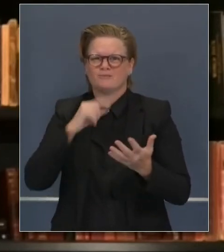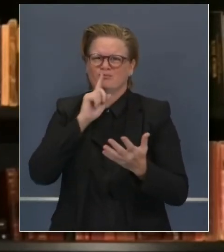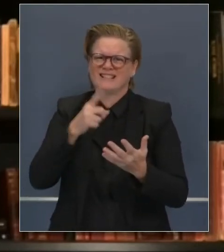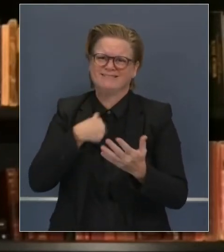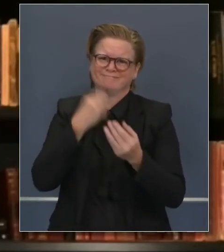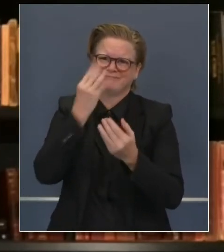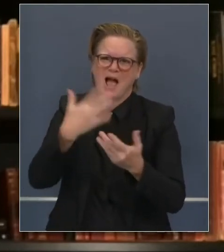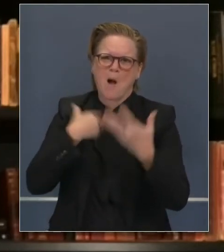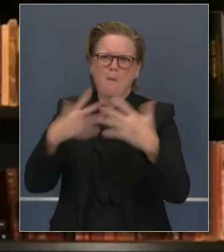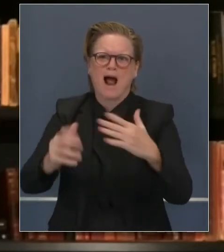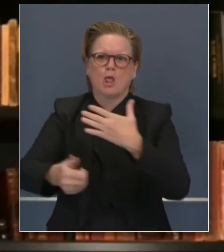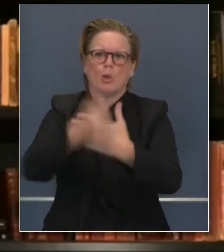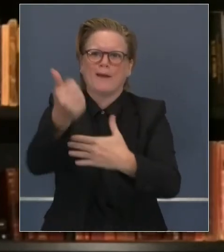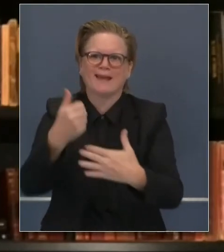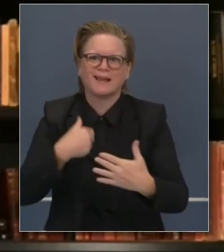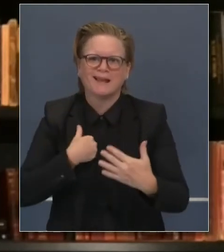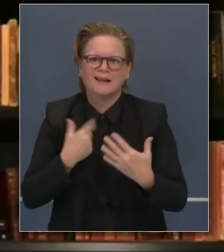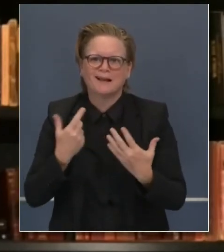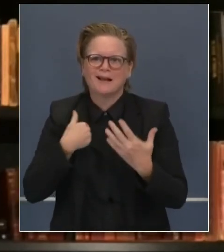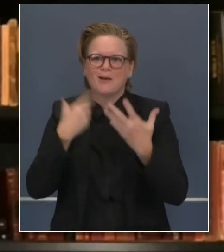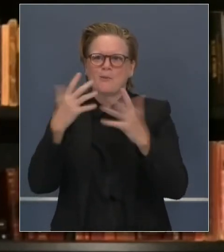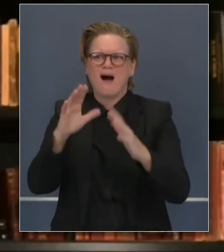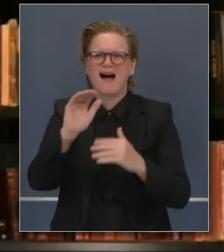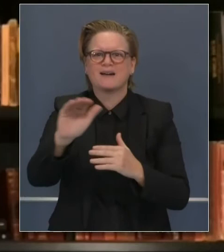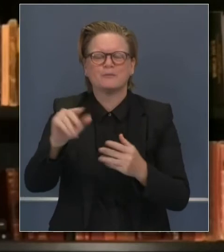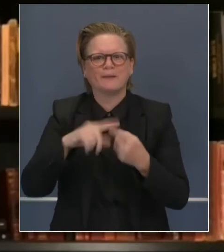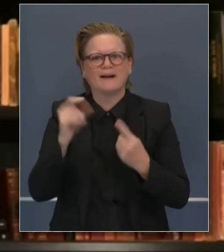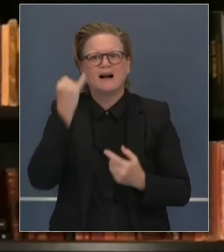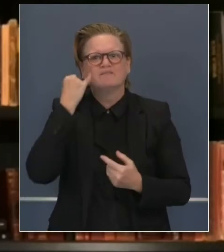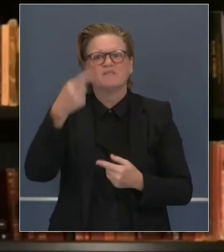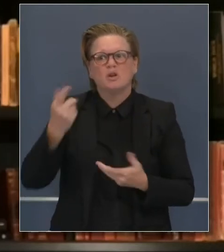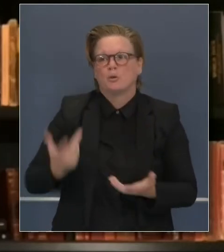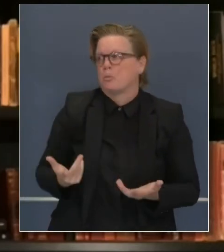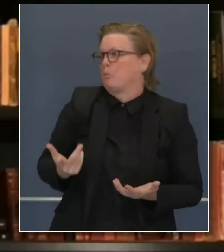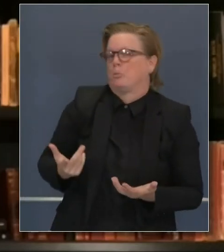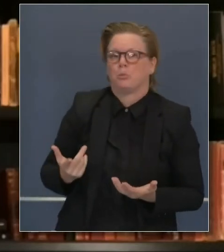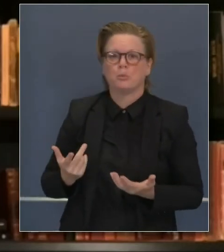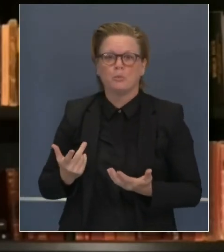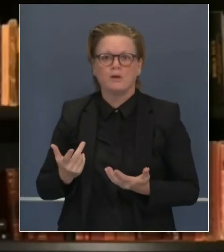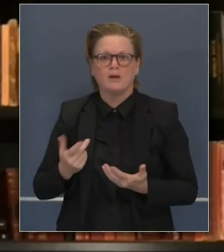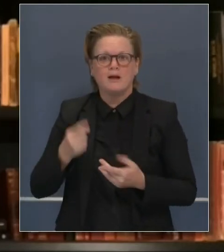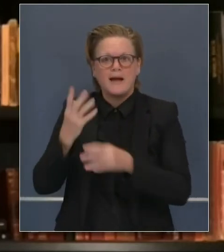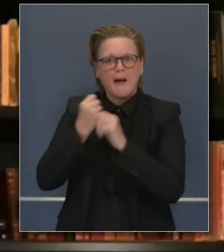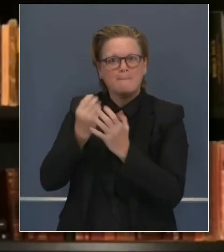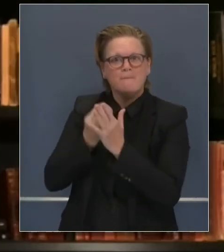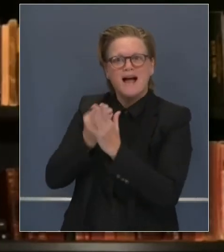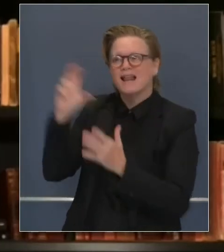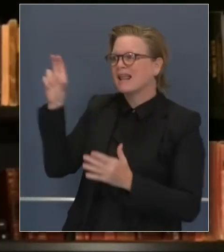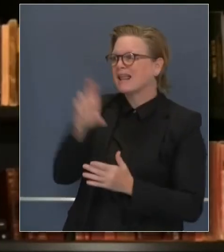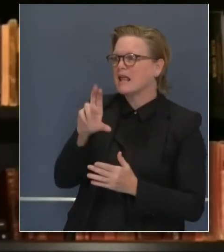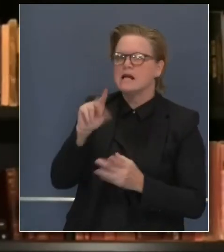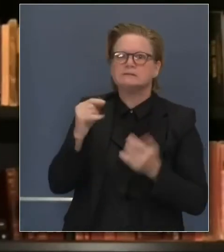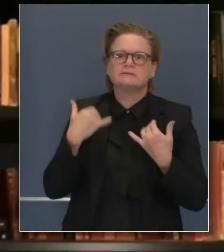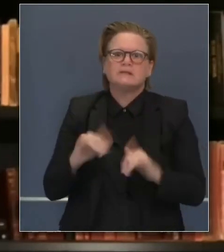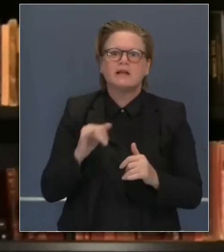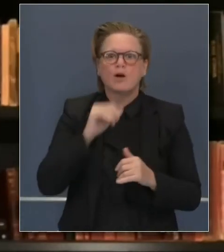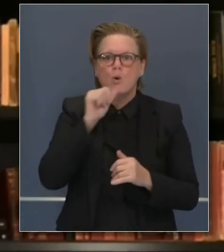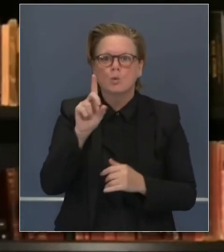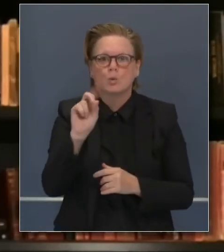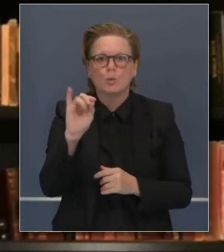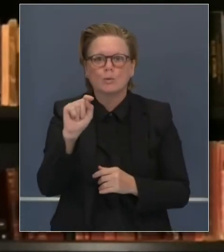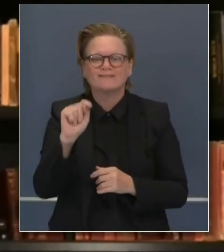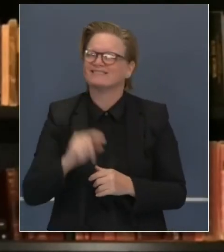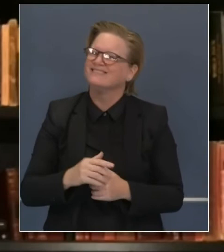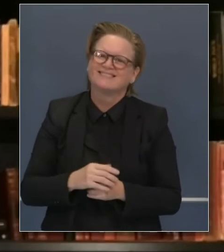of additional consideration as it relates to addressing this pandemic. But as I say, very small number of people now